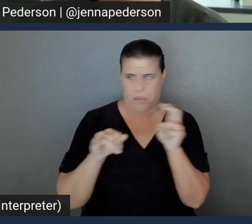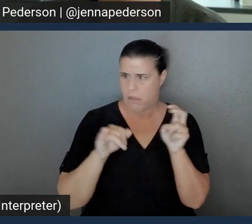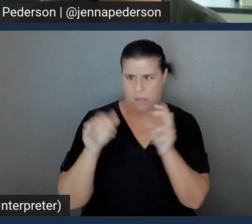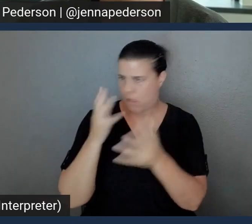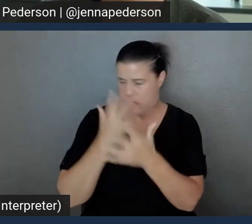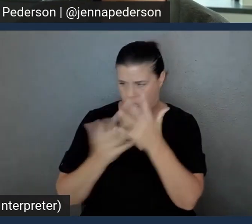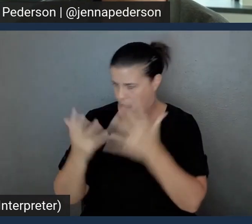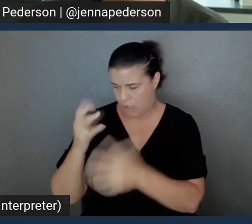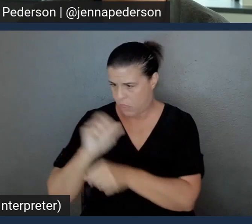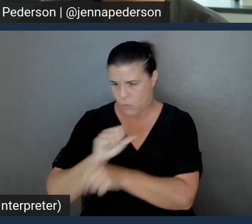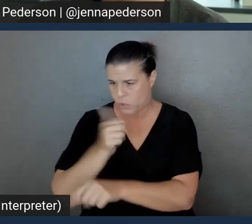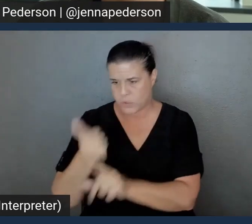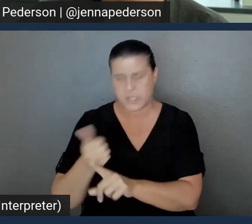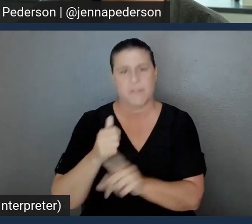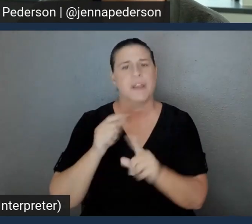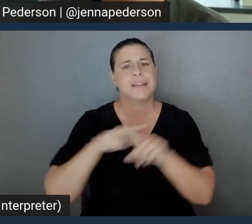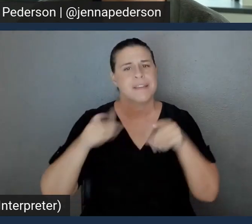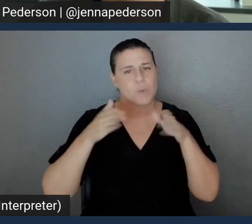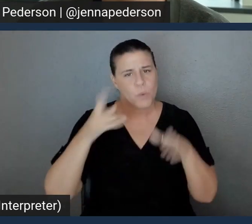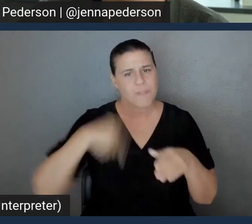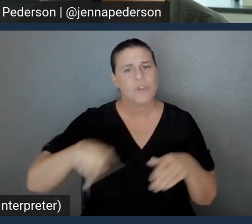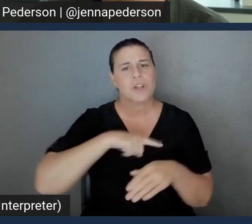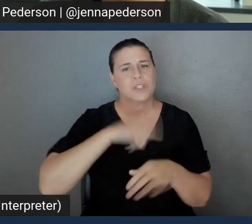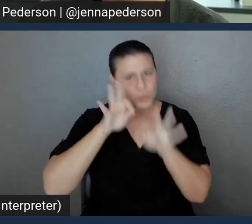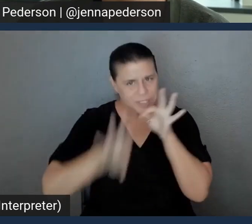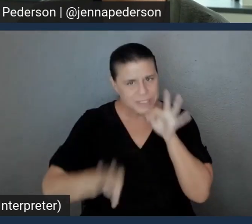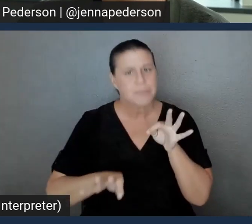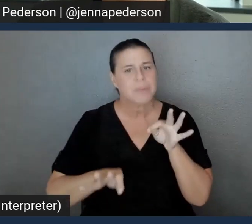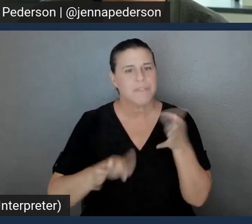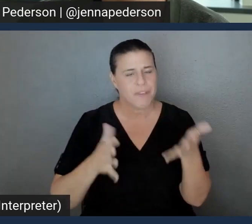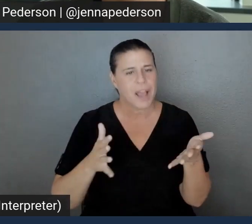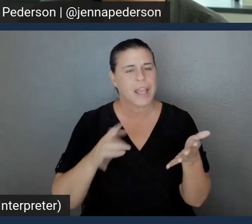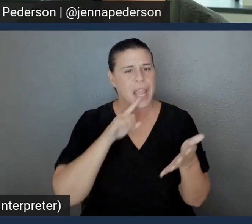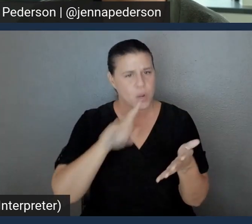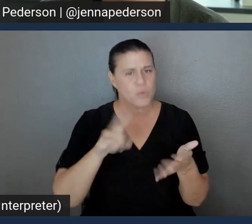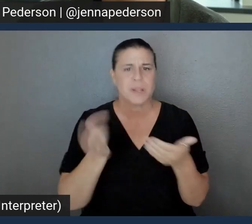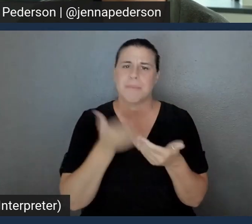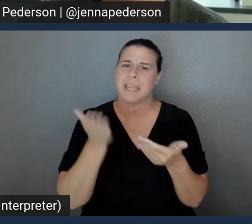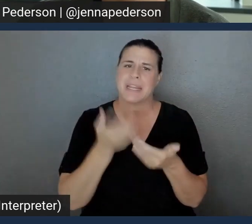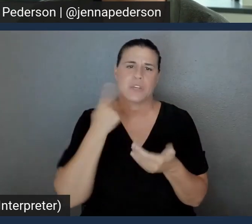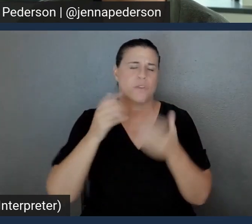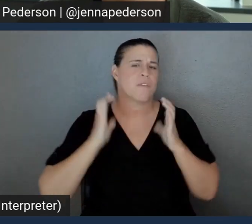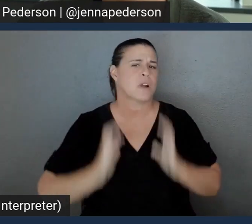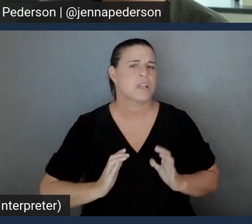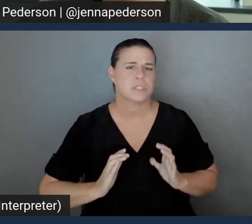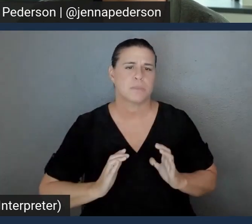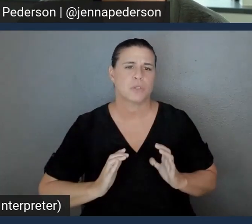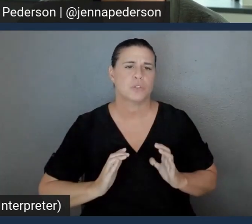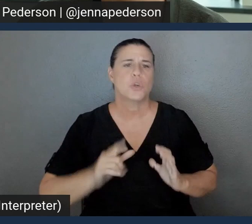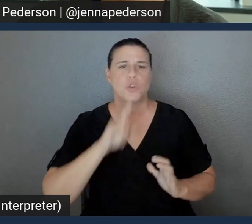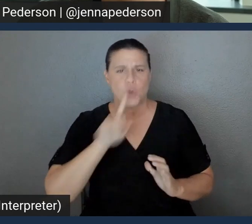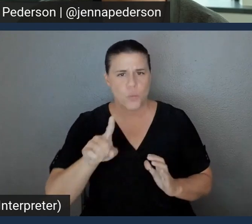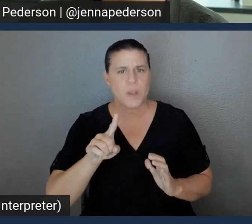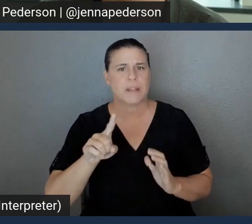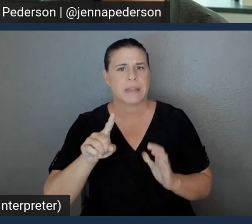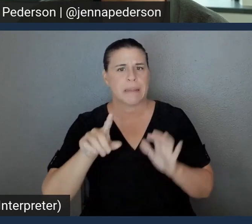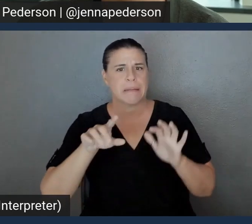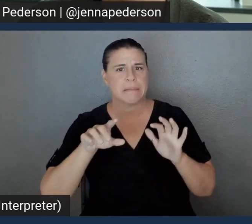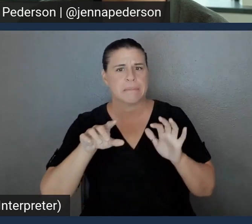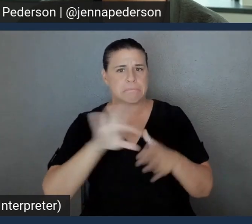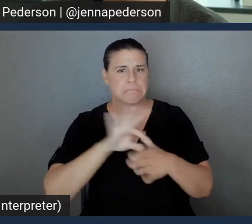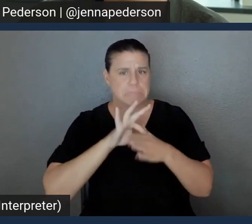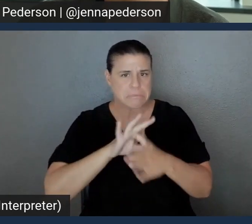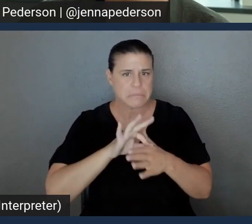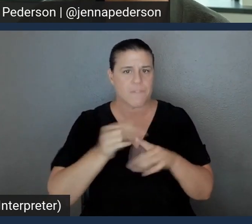it really is a way for us to simplify, and make it easier for customers to get insights out of their